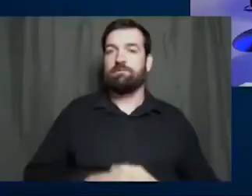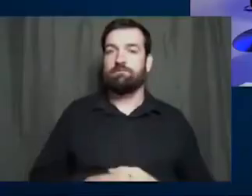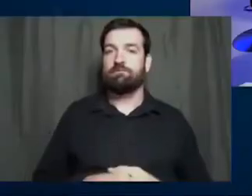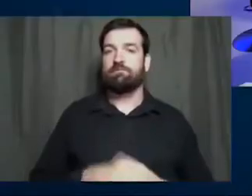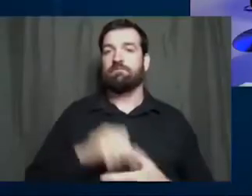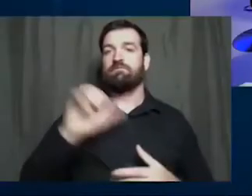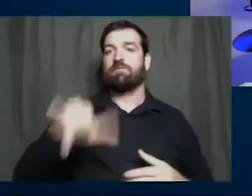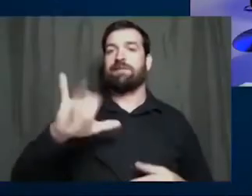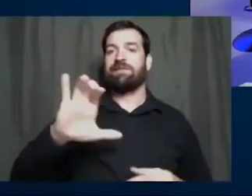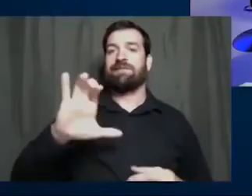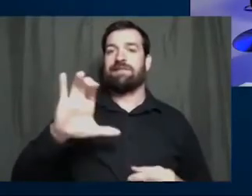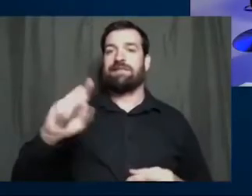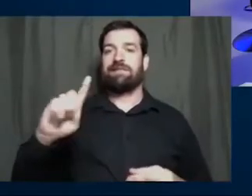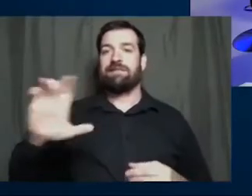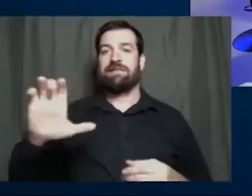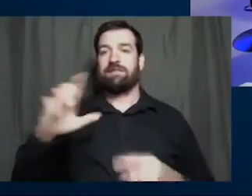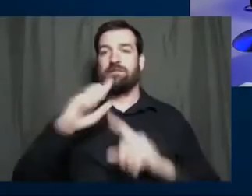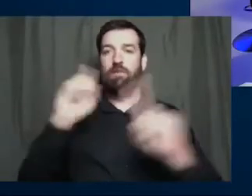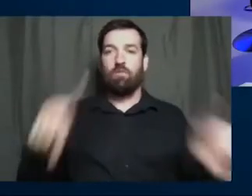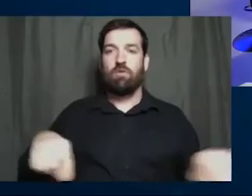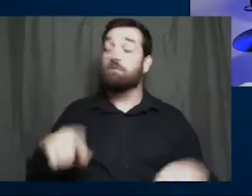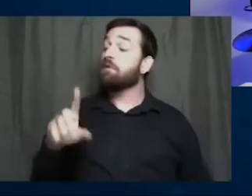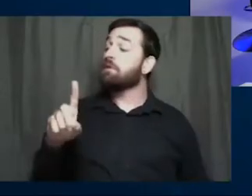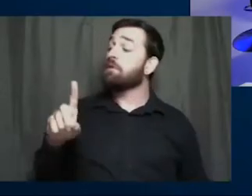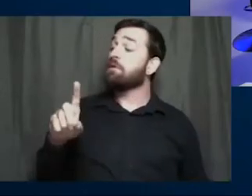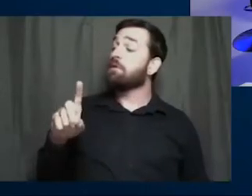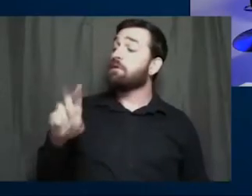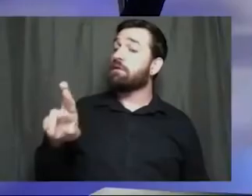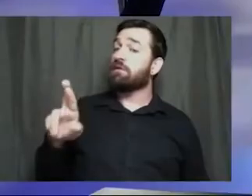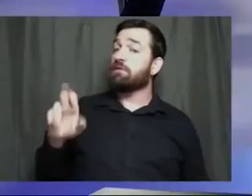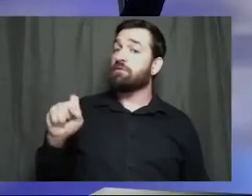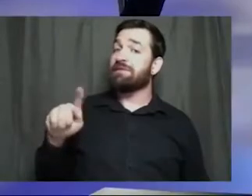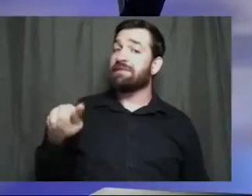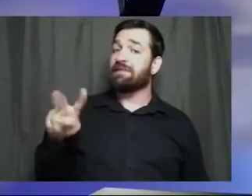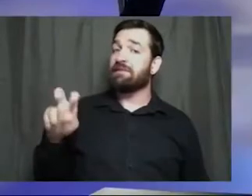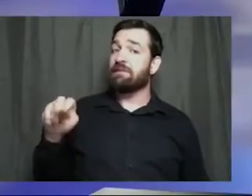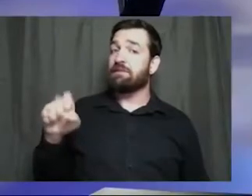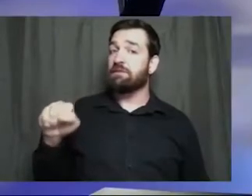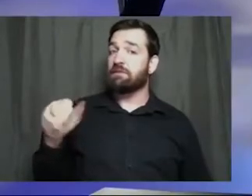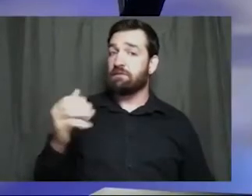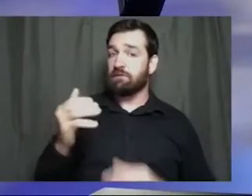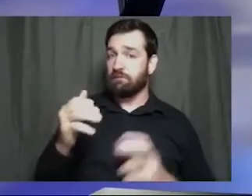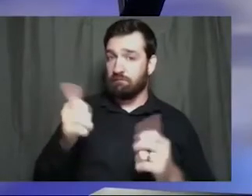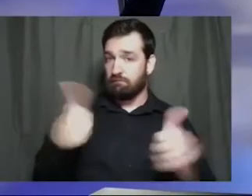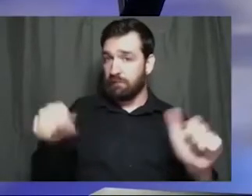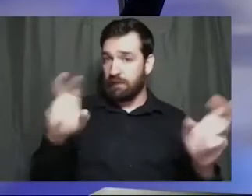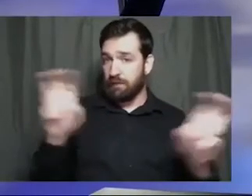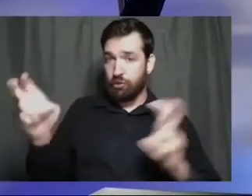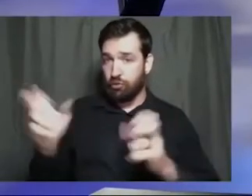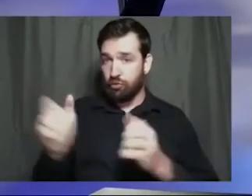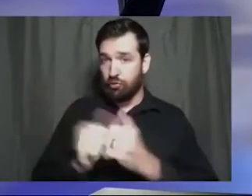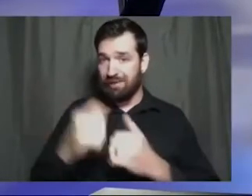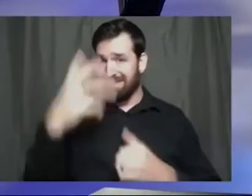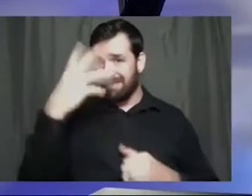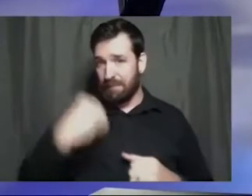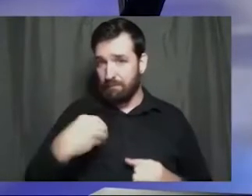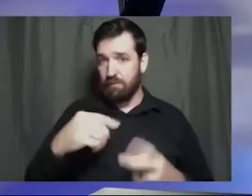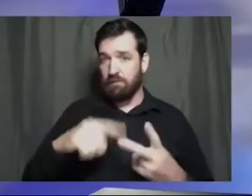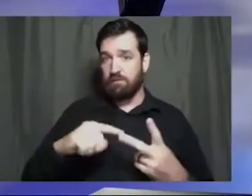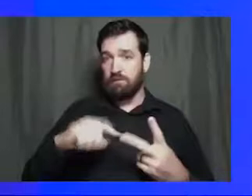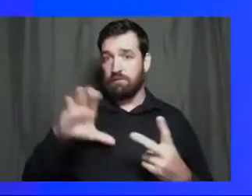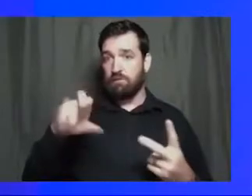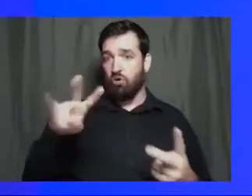Yep. Dr. Stevens, just why I have you here, sleep specialist. Any issues with sleep and COVID? How help us make that